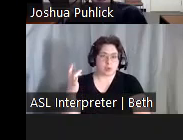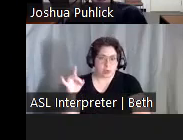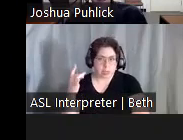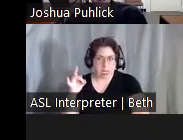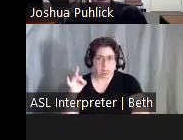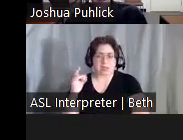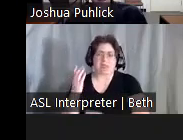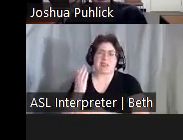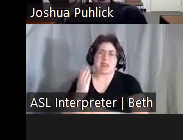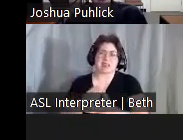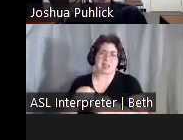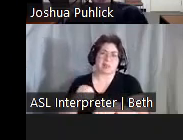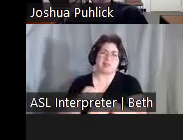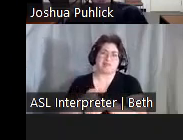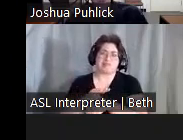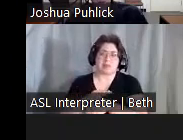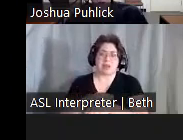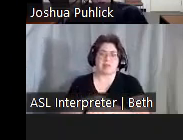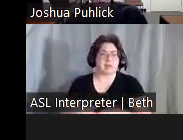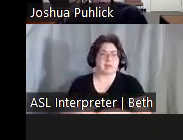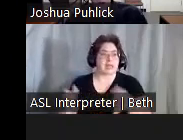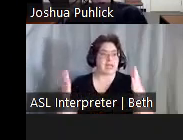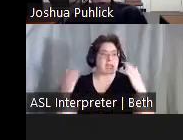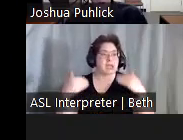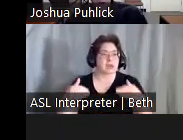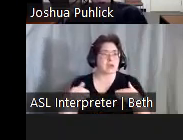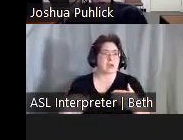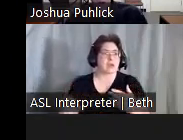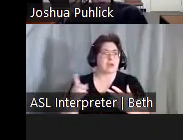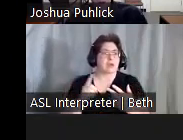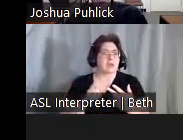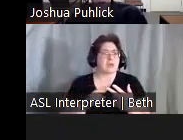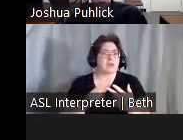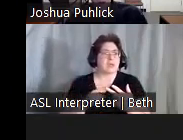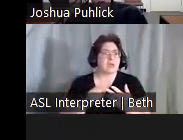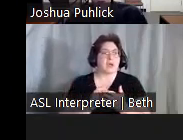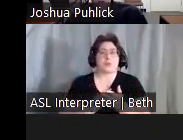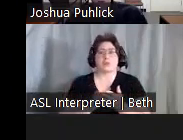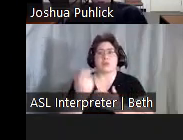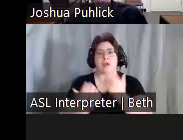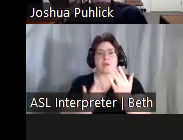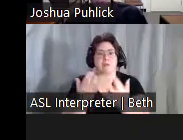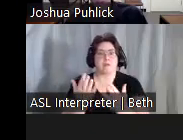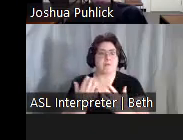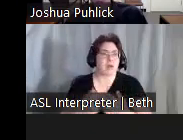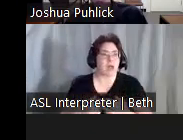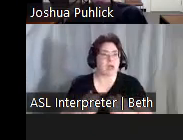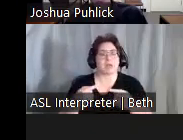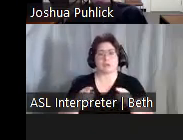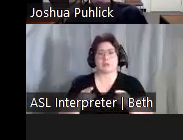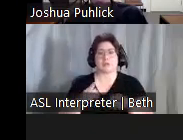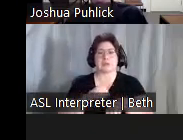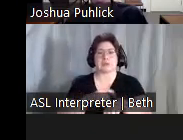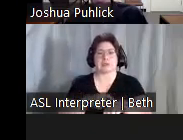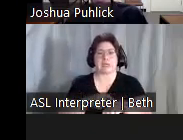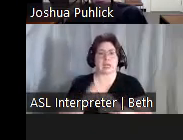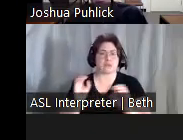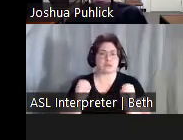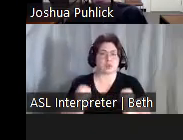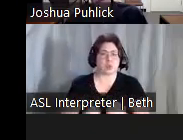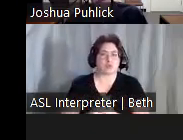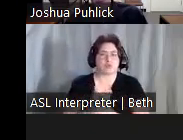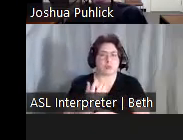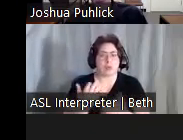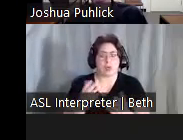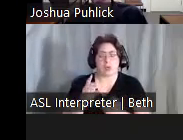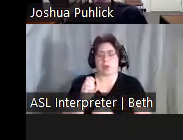implications. And then we've also put prescribed fire through the stands during the dormant season. So typically around